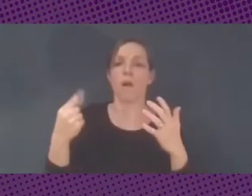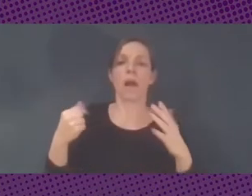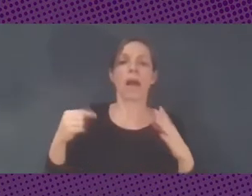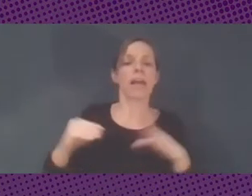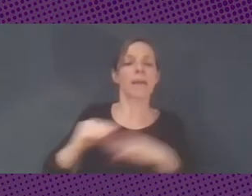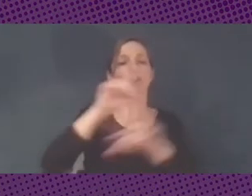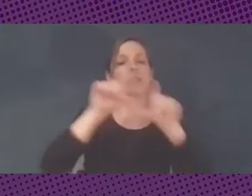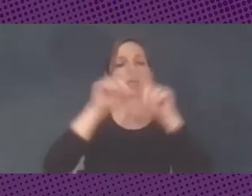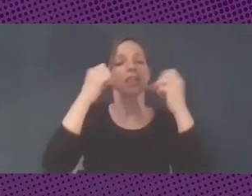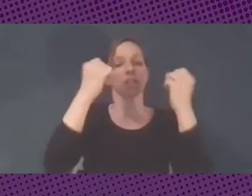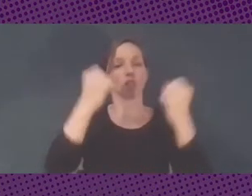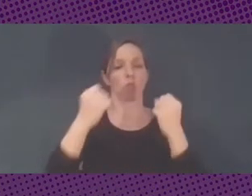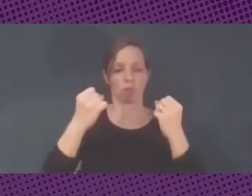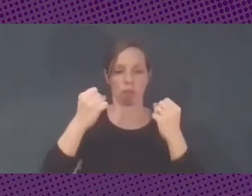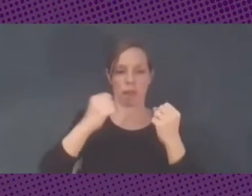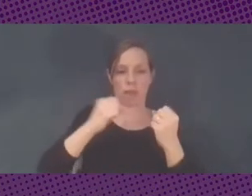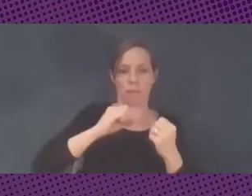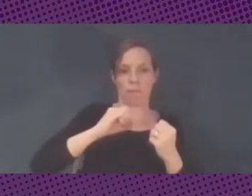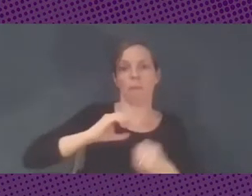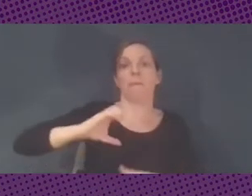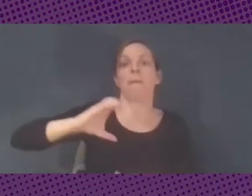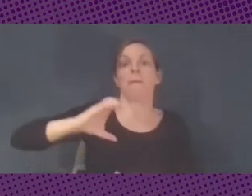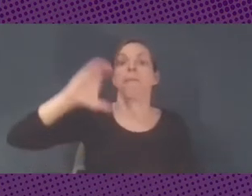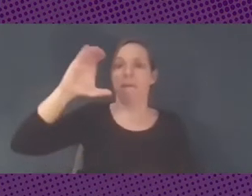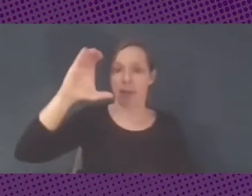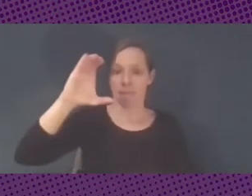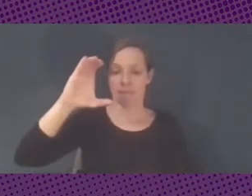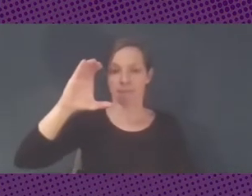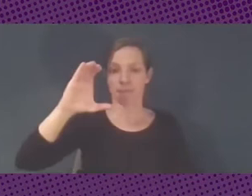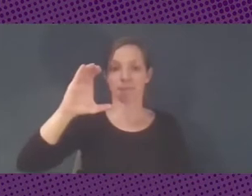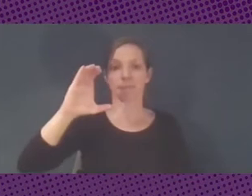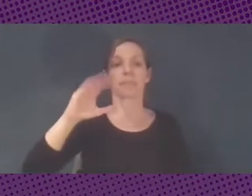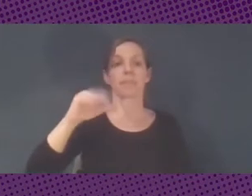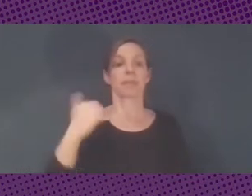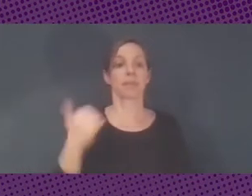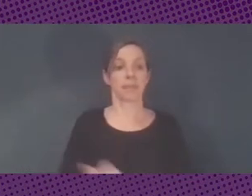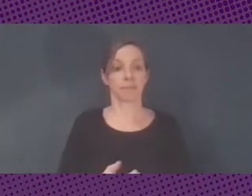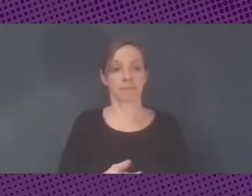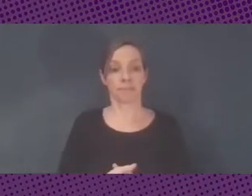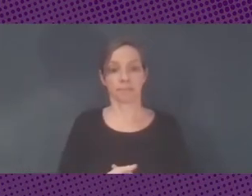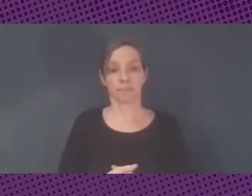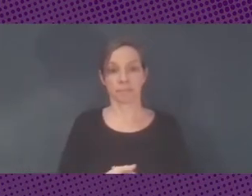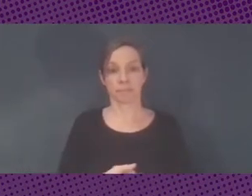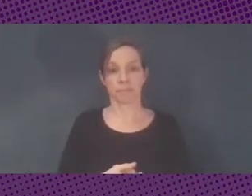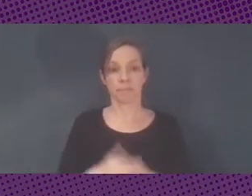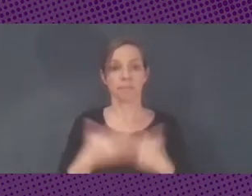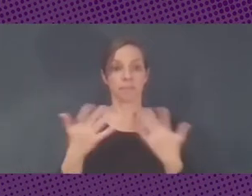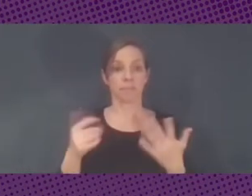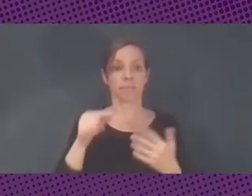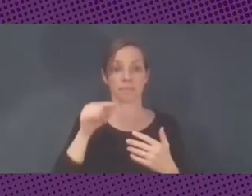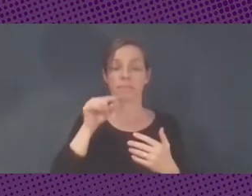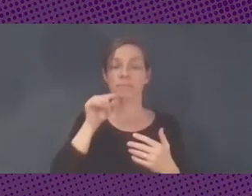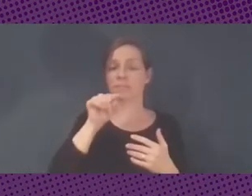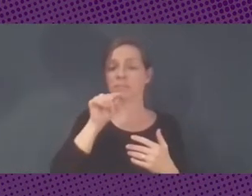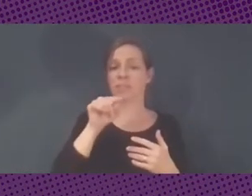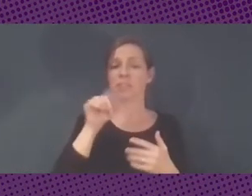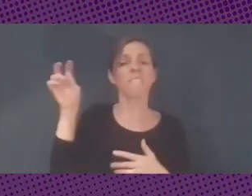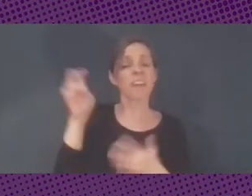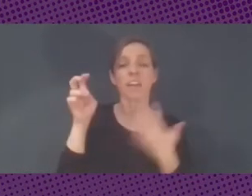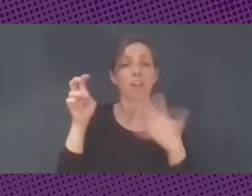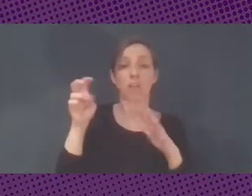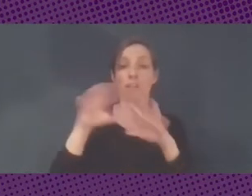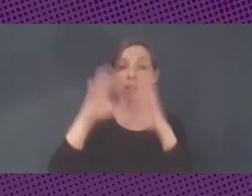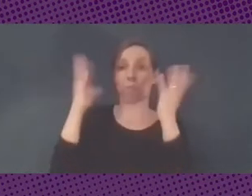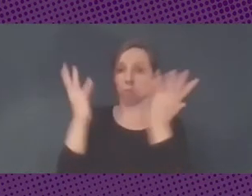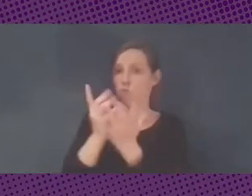managers comes from mostly countries in the Global North. And they are the flip side, if you